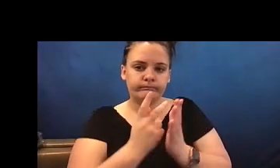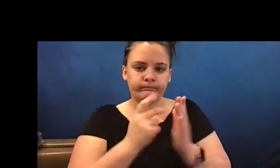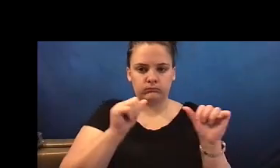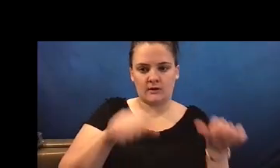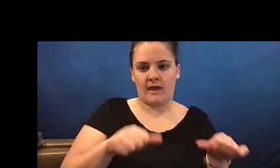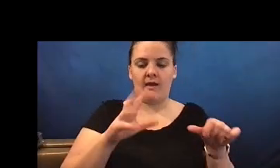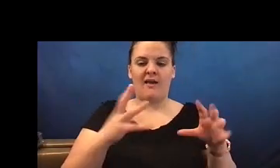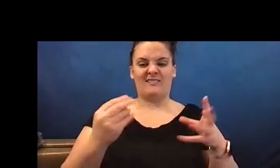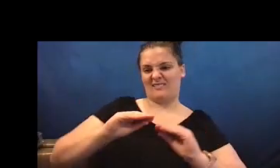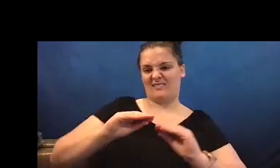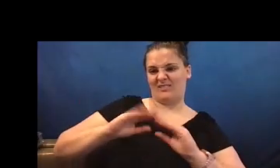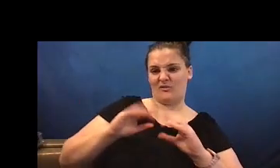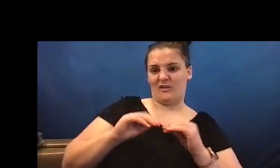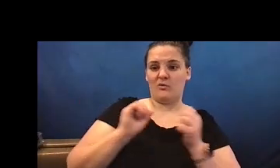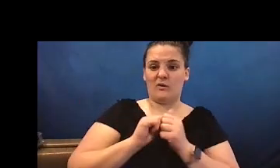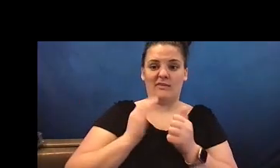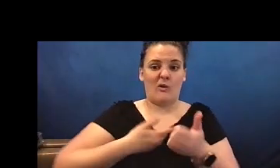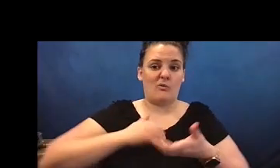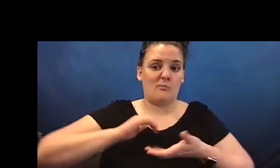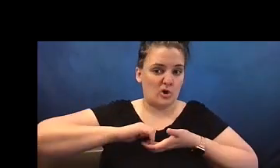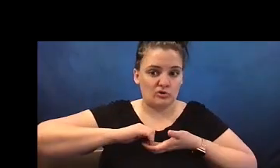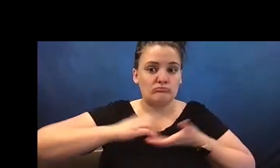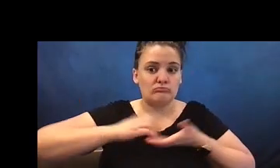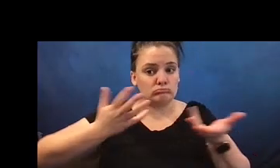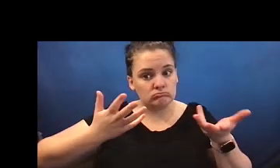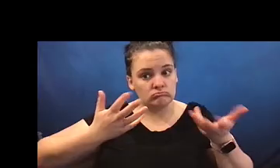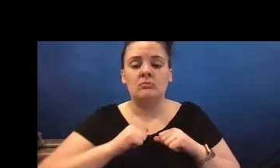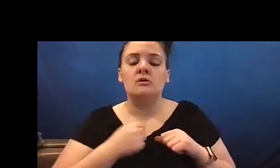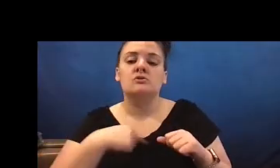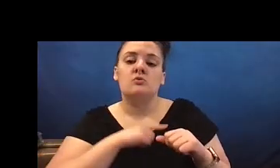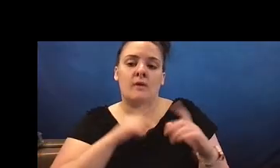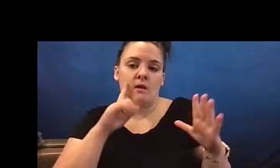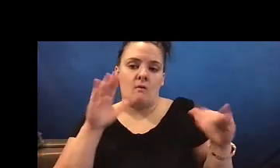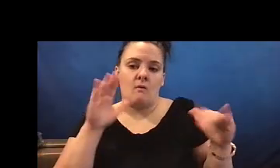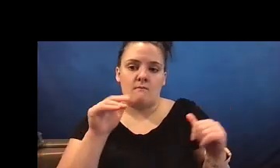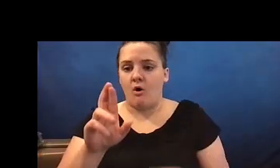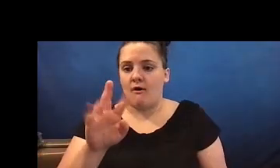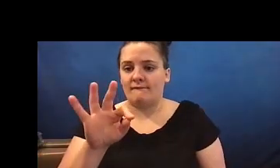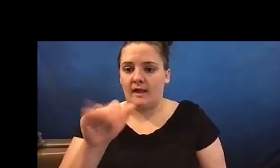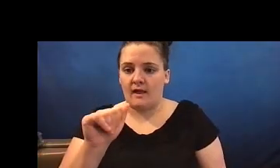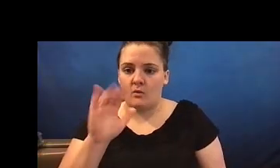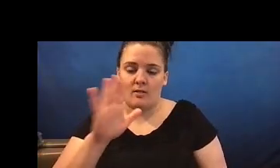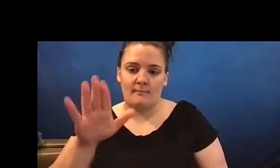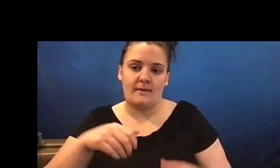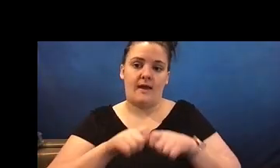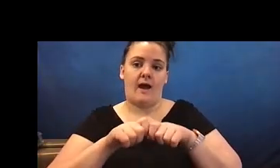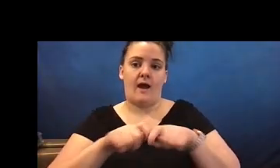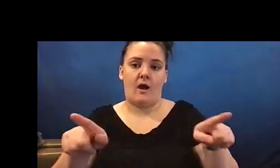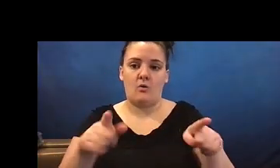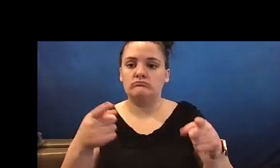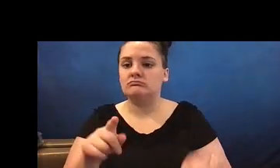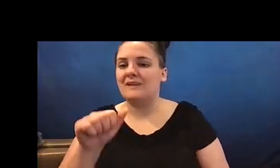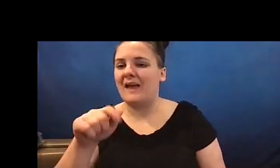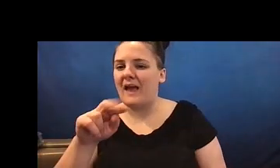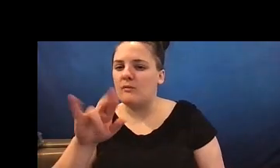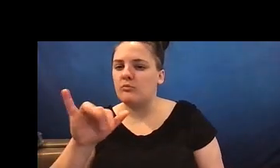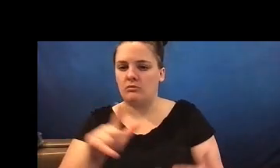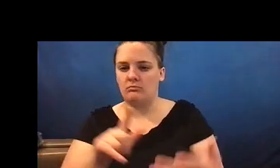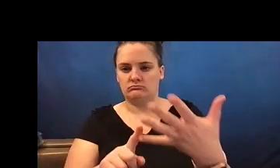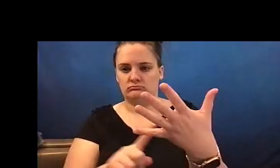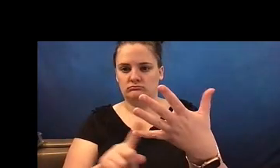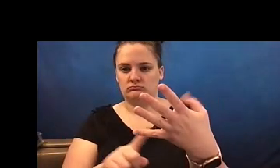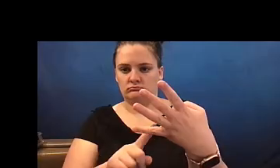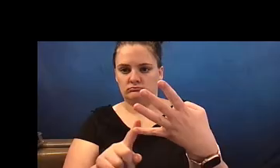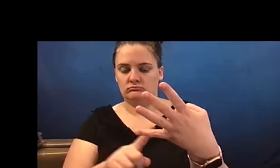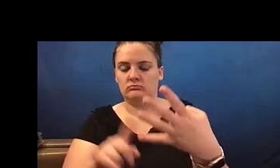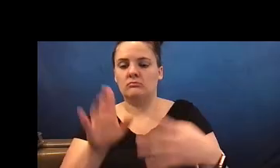those clarifications with our partners. So we hope to get the RFA out in April, but it will probably be late April. We'll need to give people